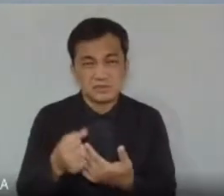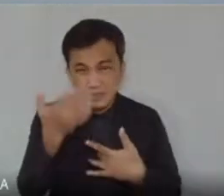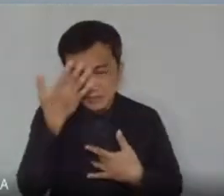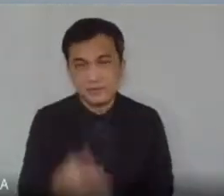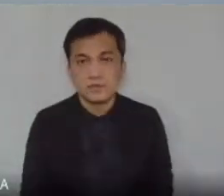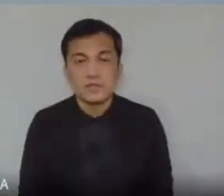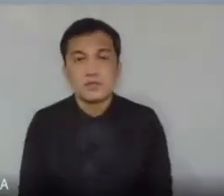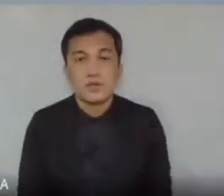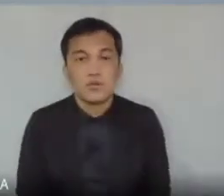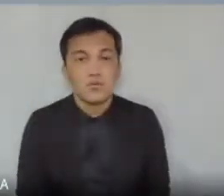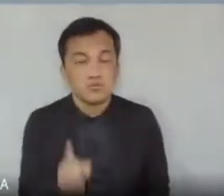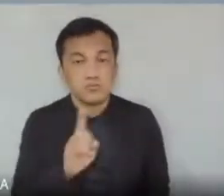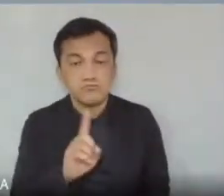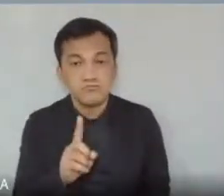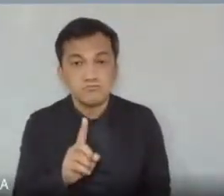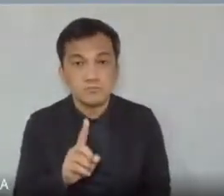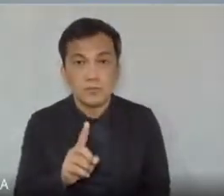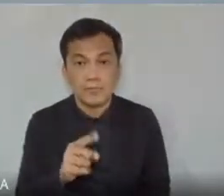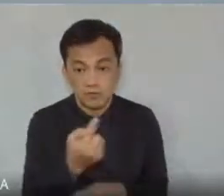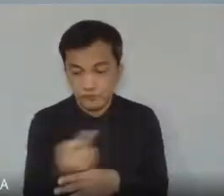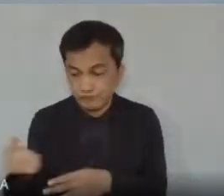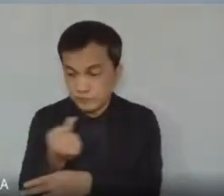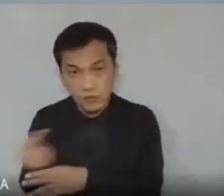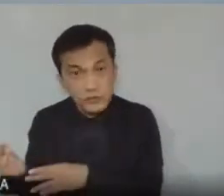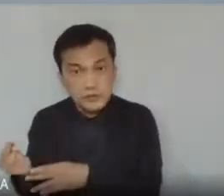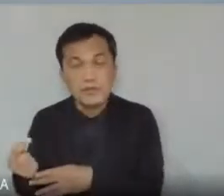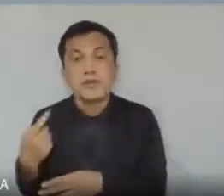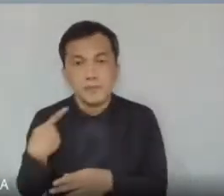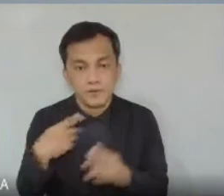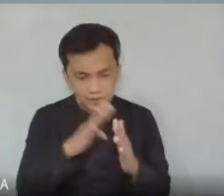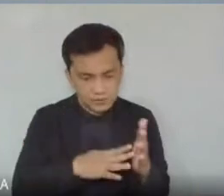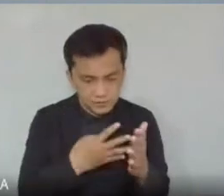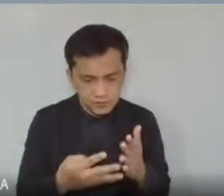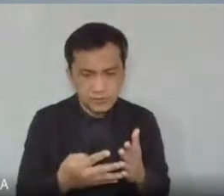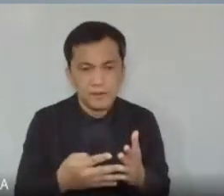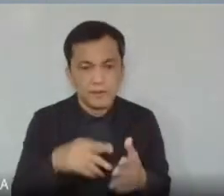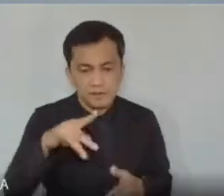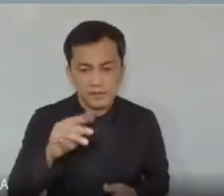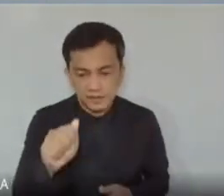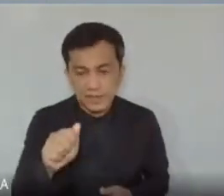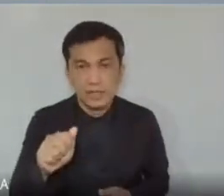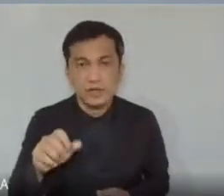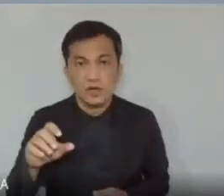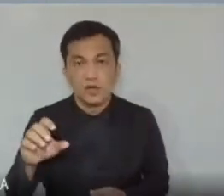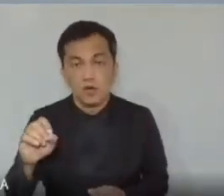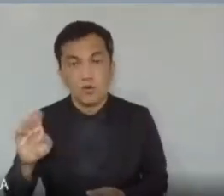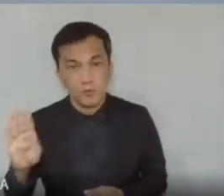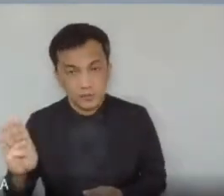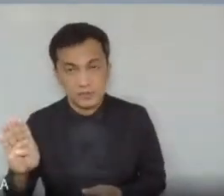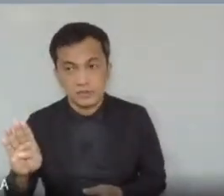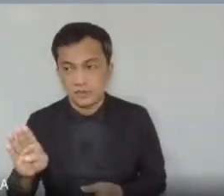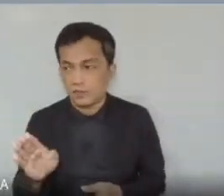a bit of their time, about an hour or 2, to be there. And then our hospitals at the distant levels